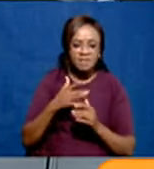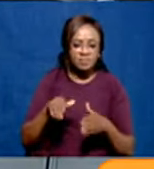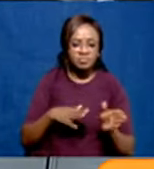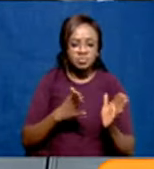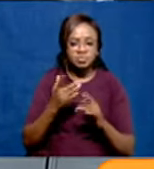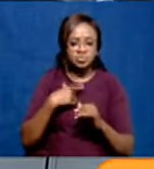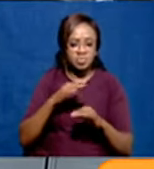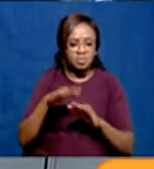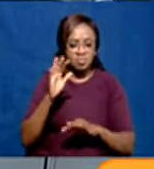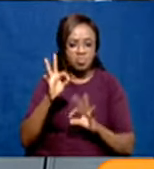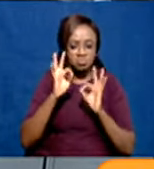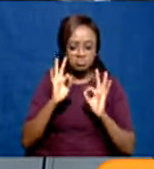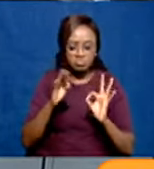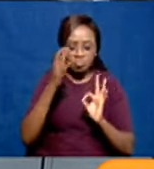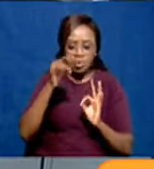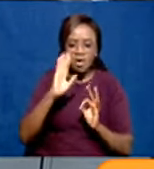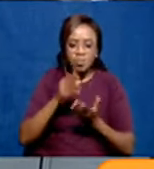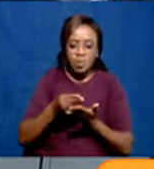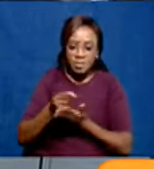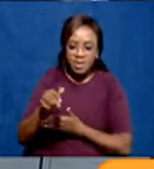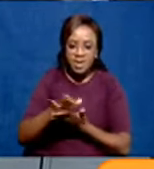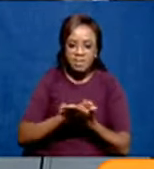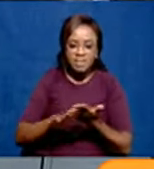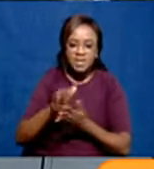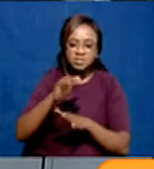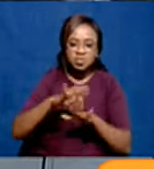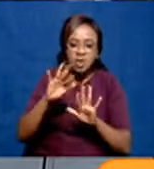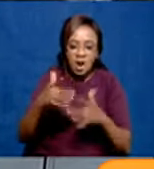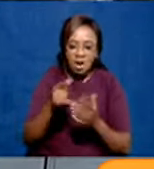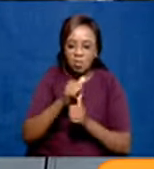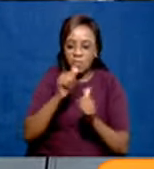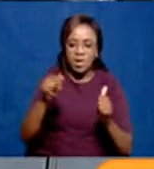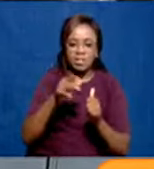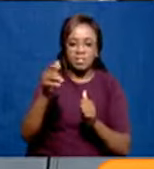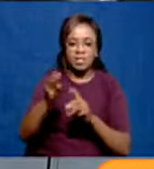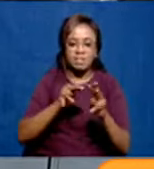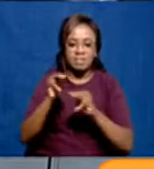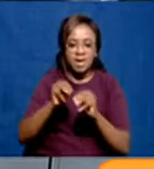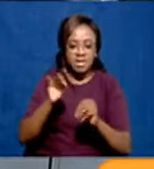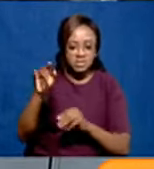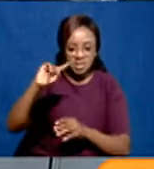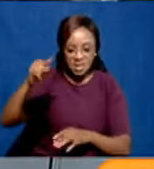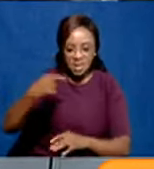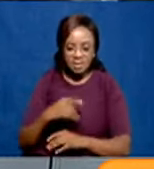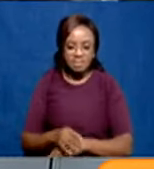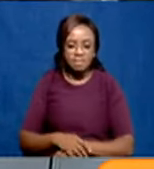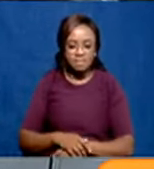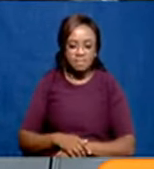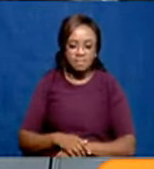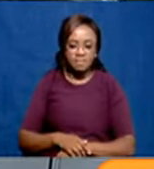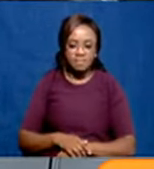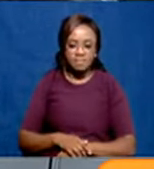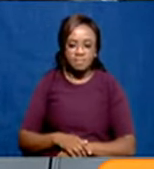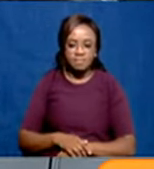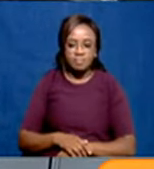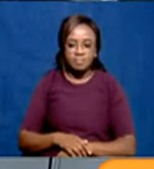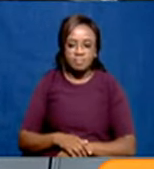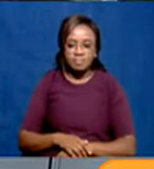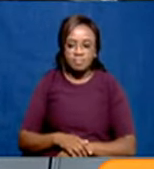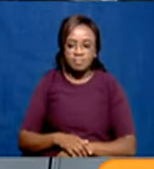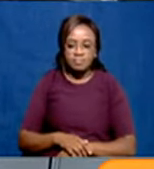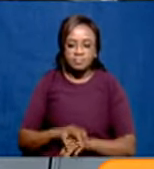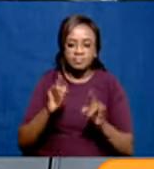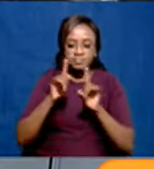if anything, they are going to be paid based on how efficiently they manage those claims. Okay. The faster they do it, the better. Secondly, in terms of this issue about